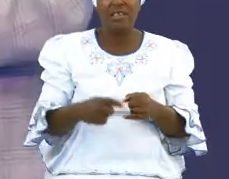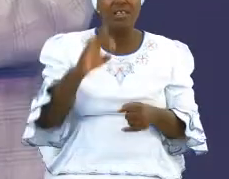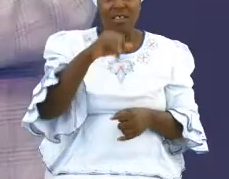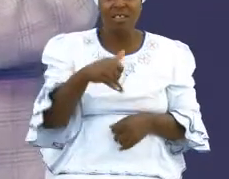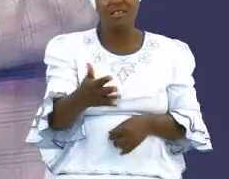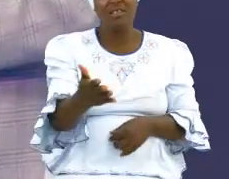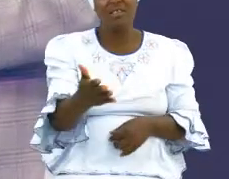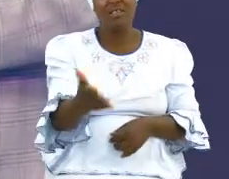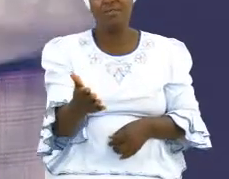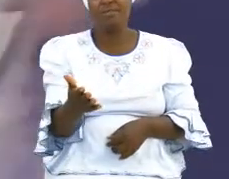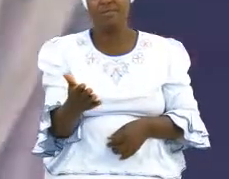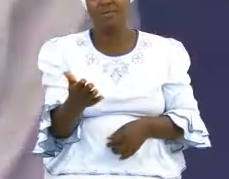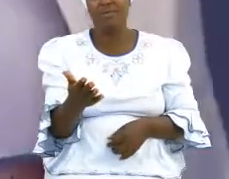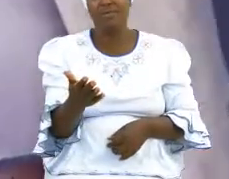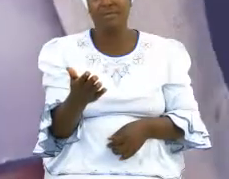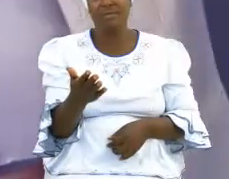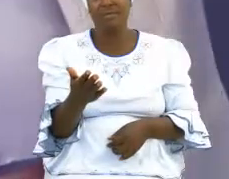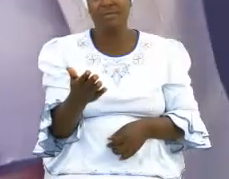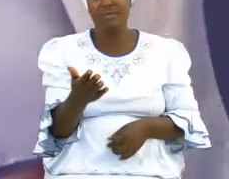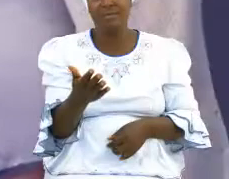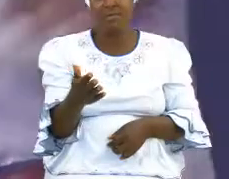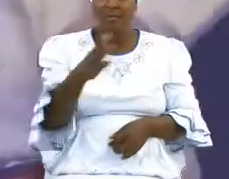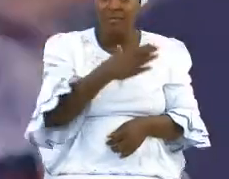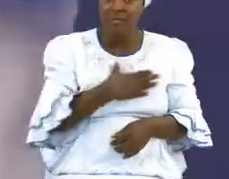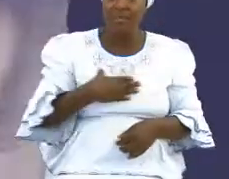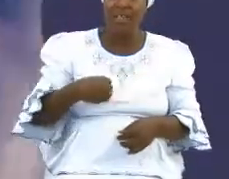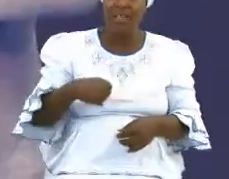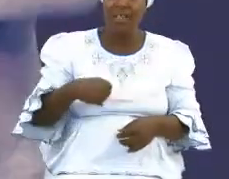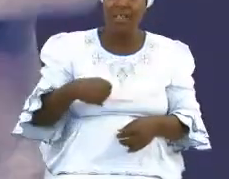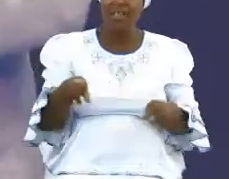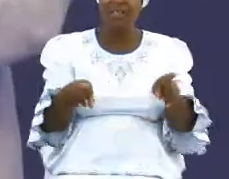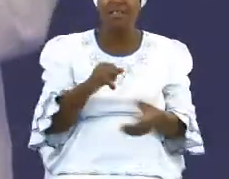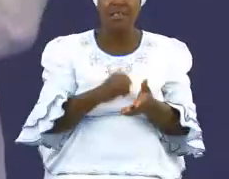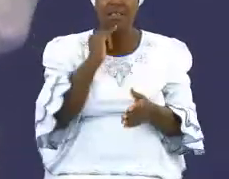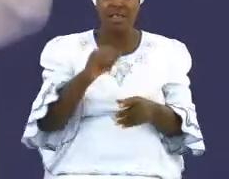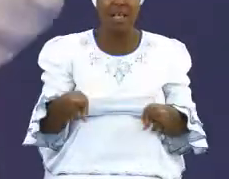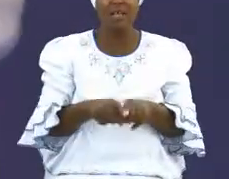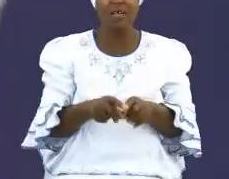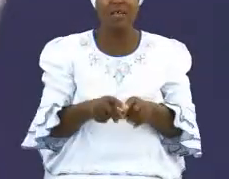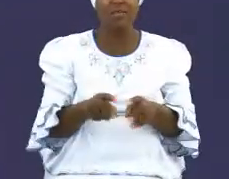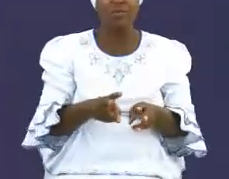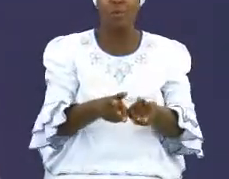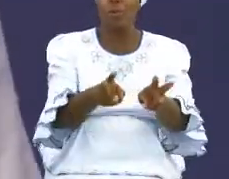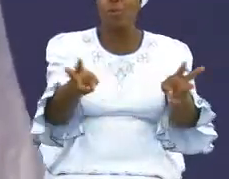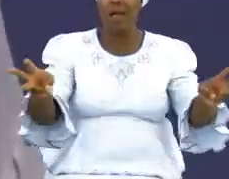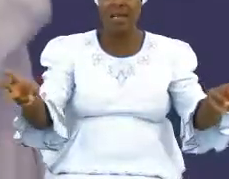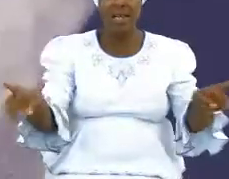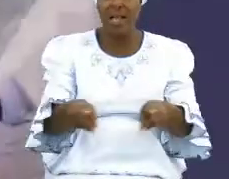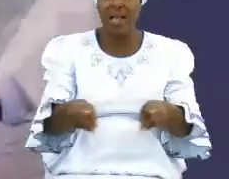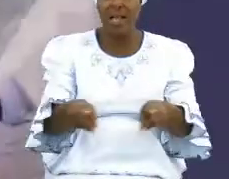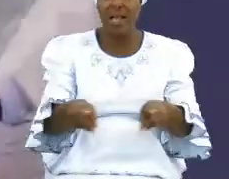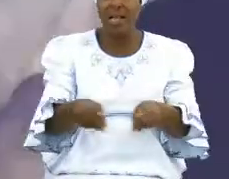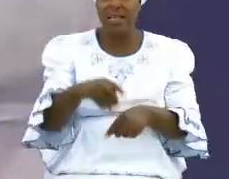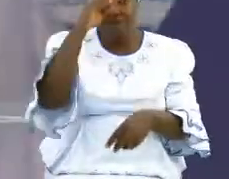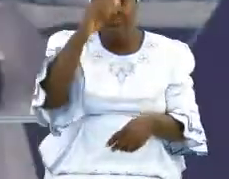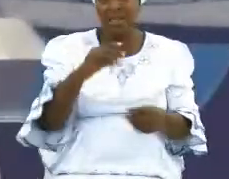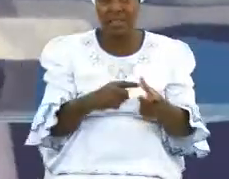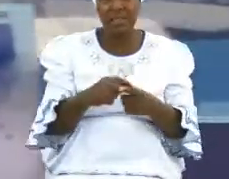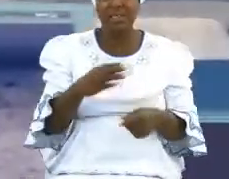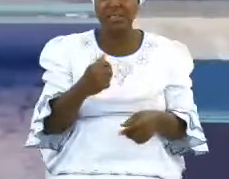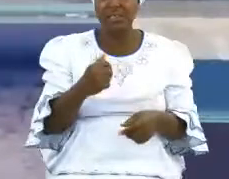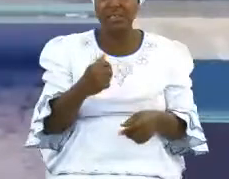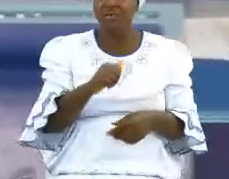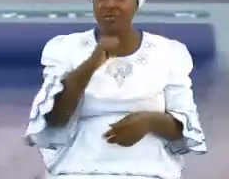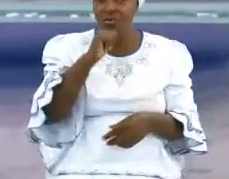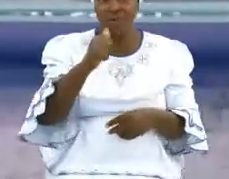As the ocean. As wide as humanity. The inexhaustible